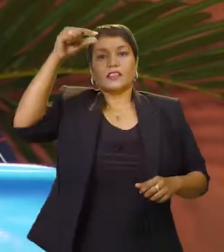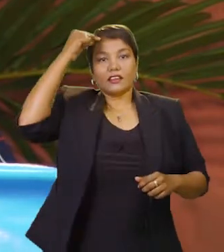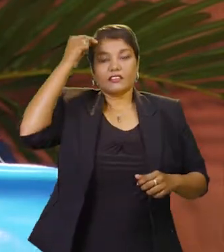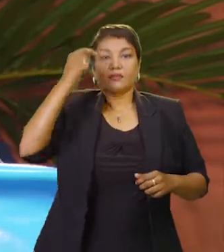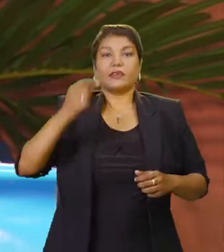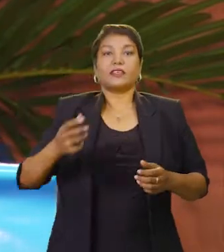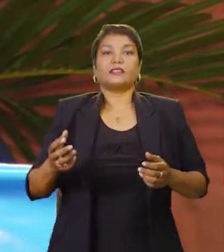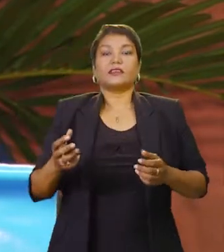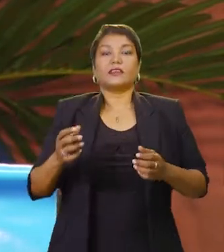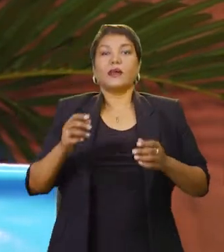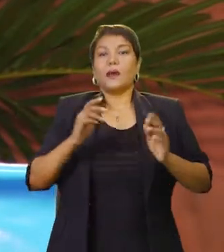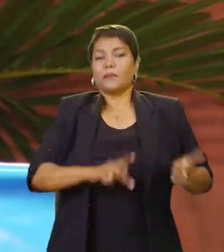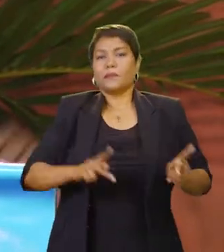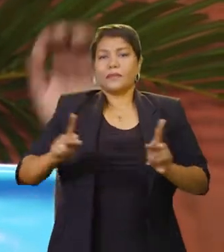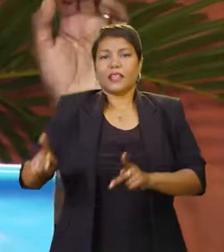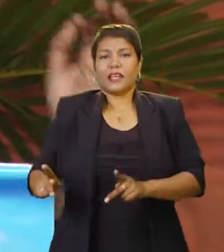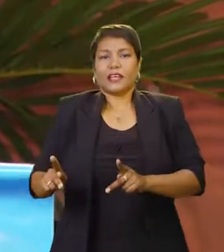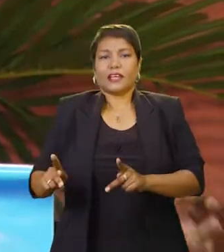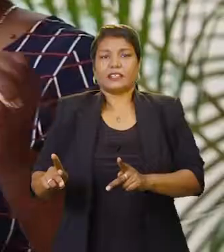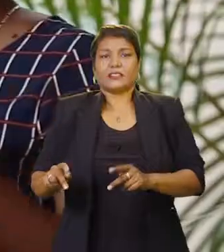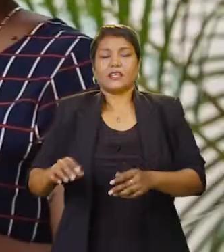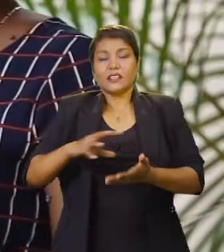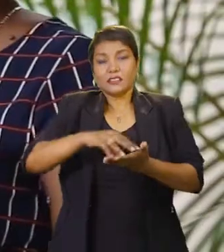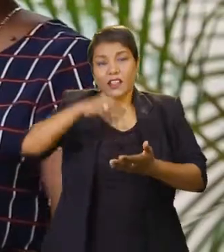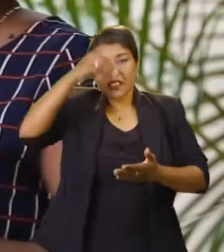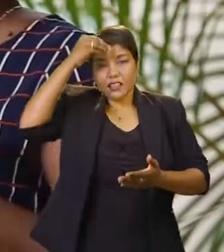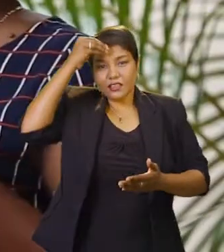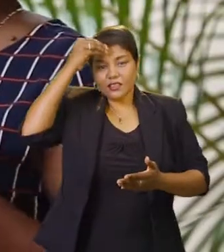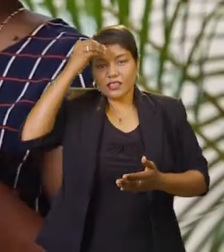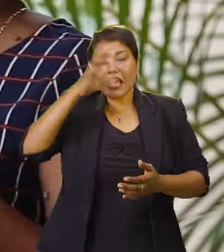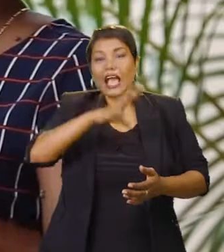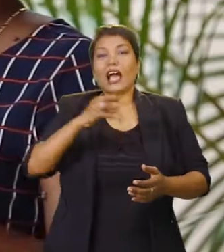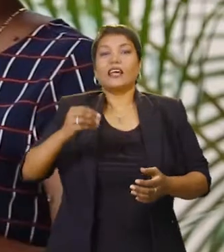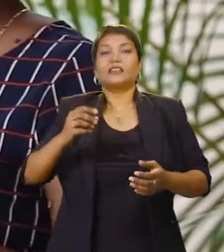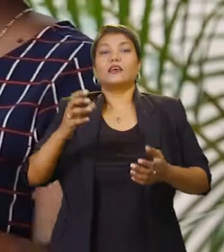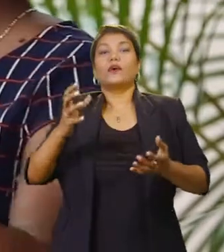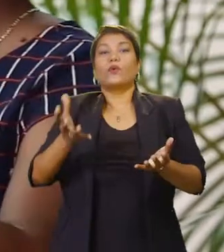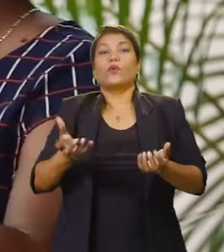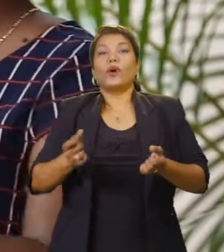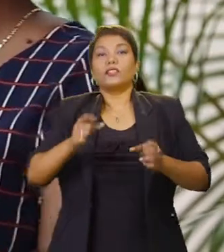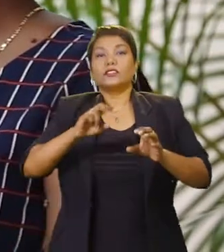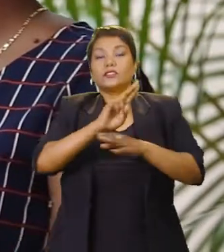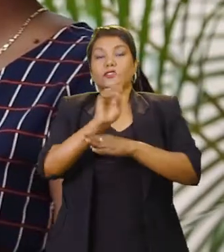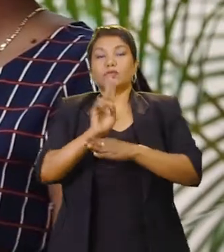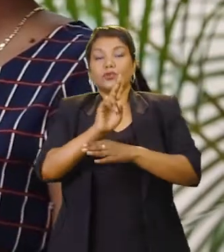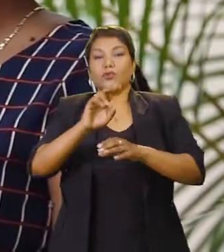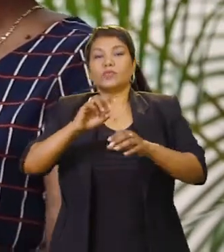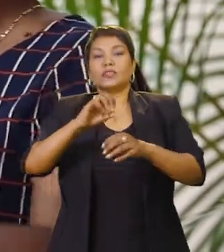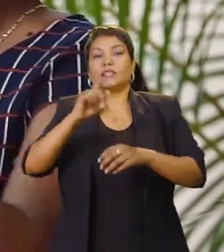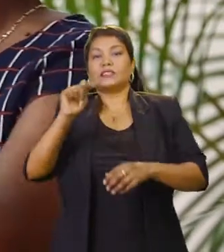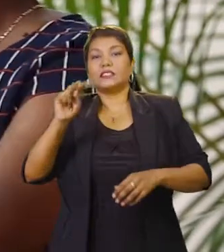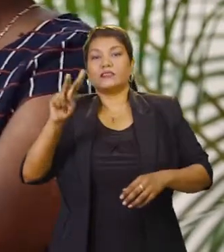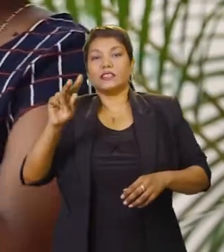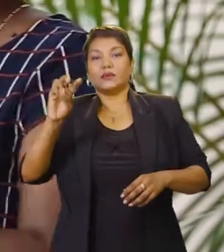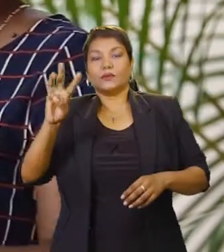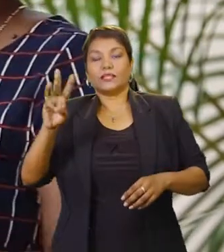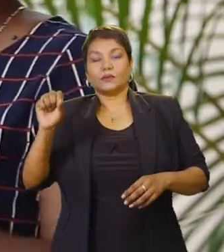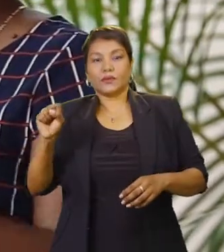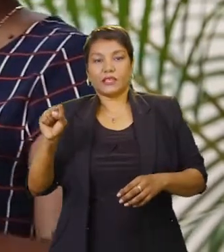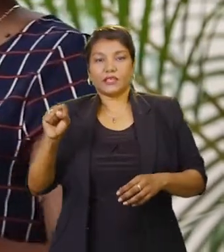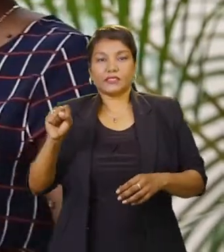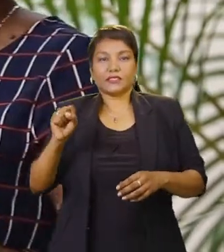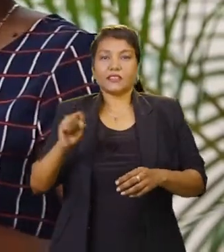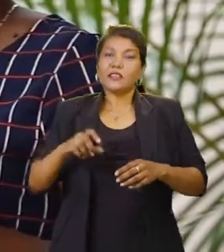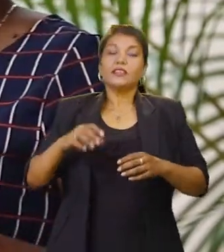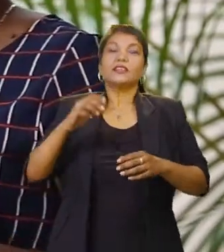is not only to learn from others, we want to become content creators. Now that